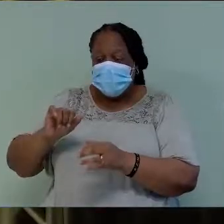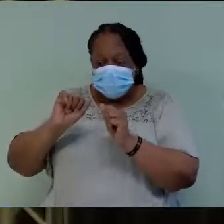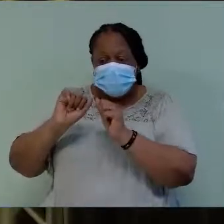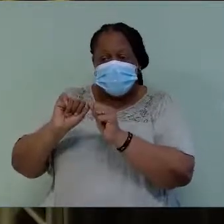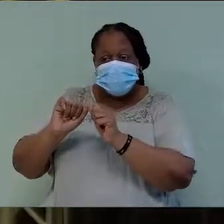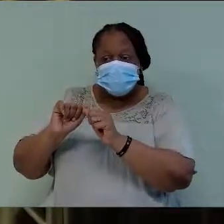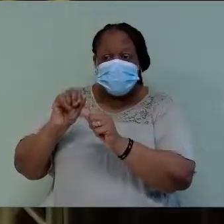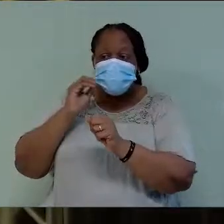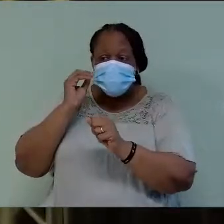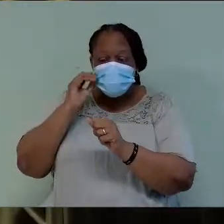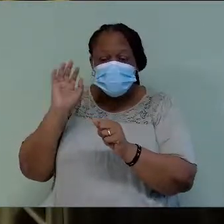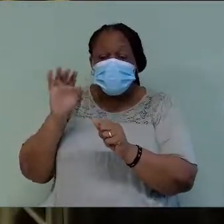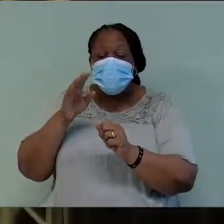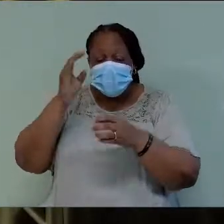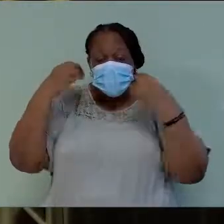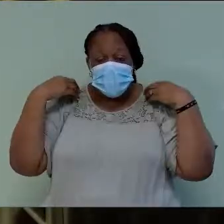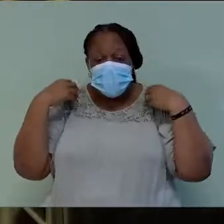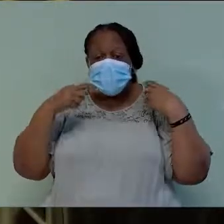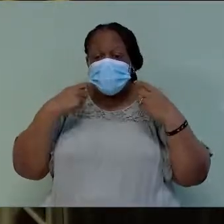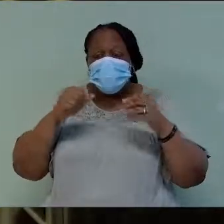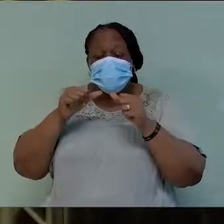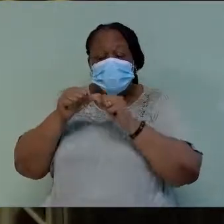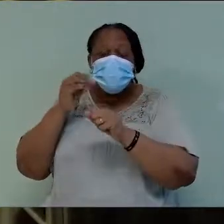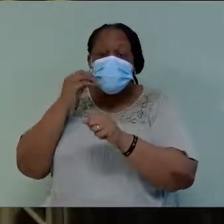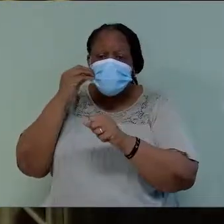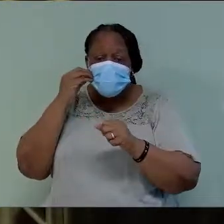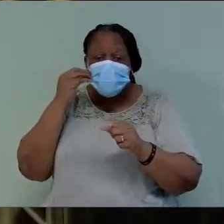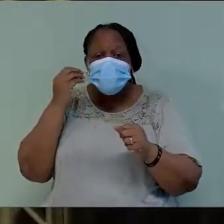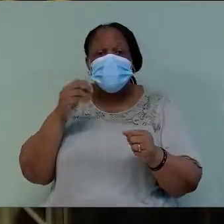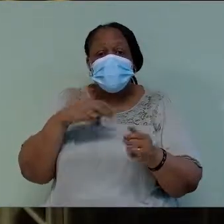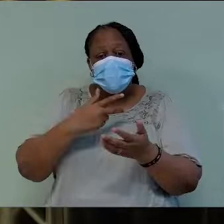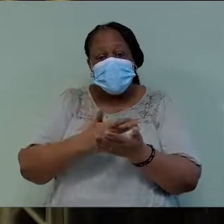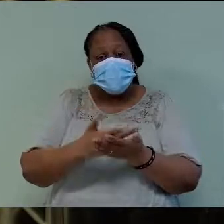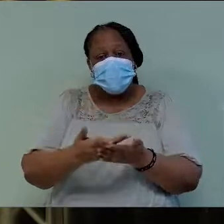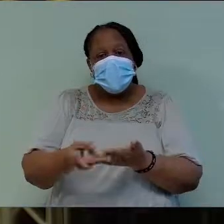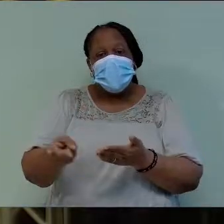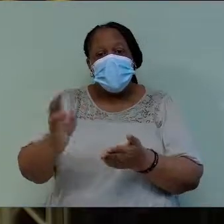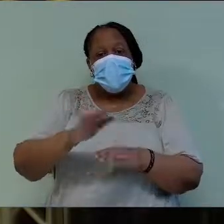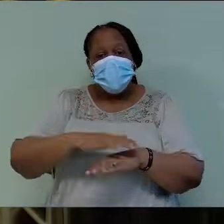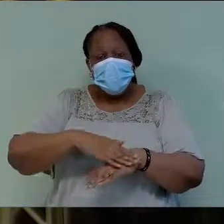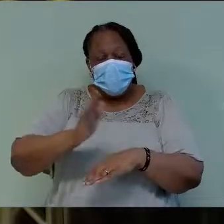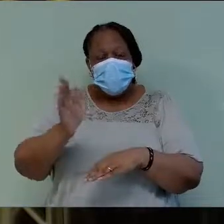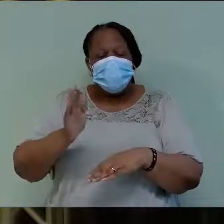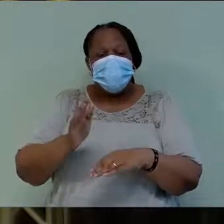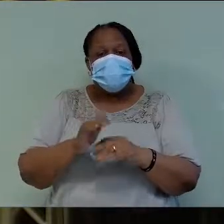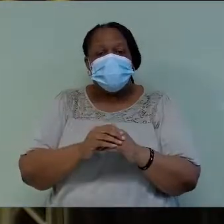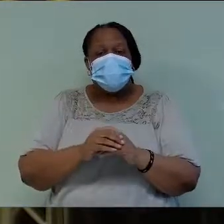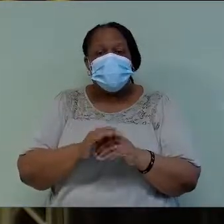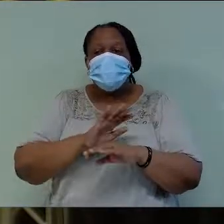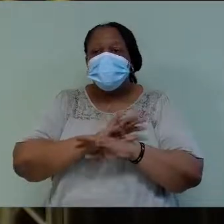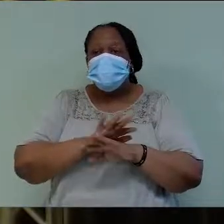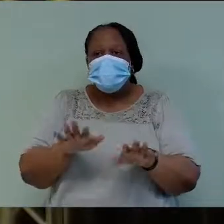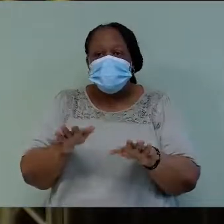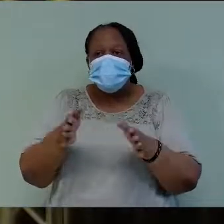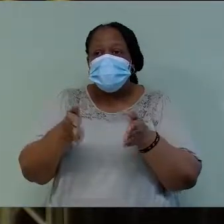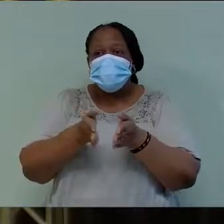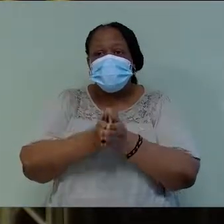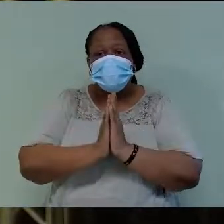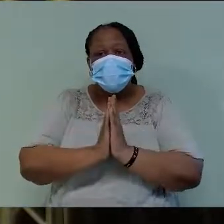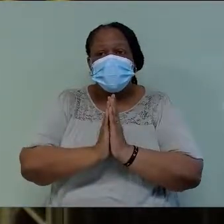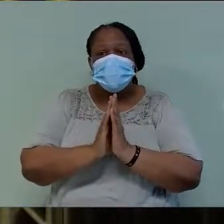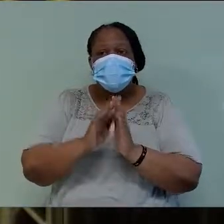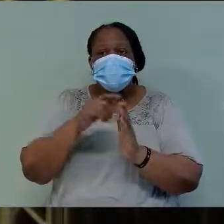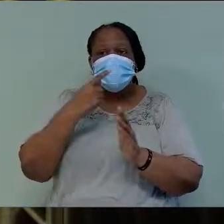layoff period go beyond 12 weeks, we are urging them not to request to be terminated. The